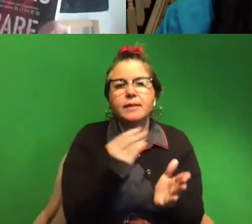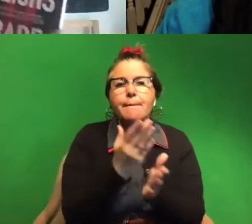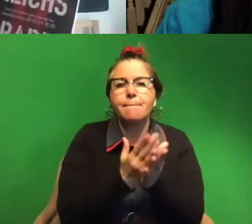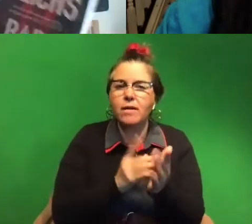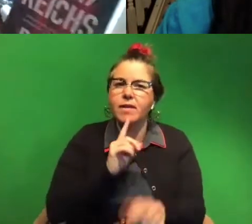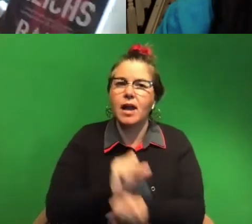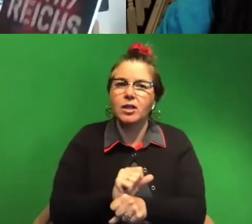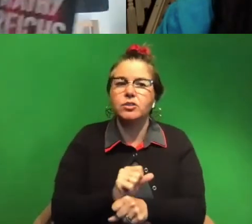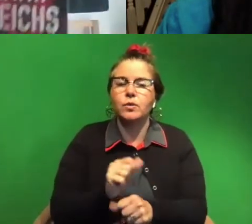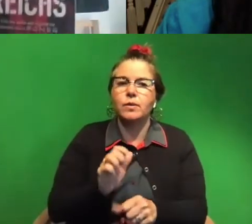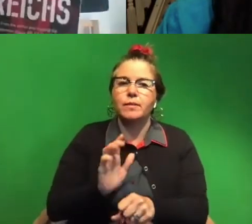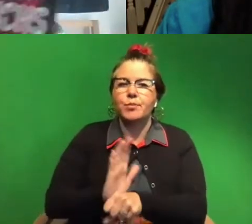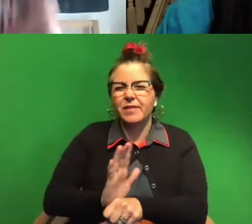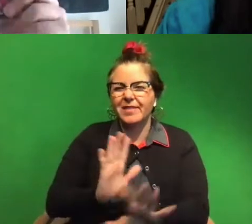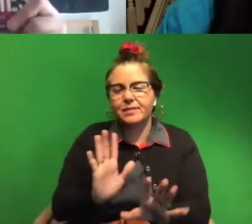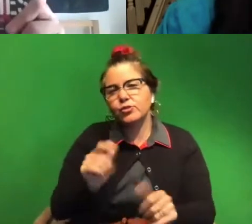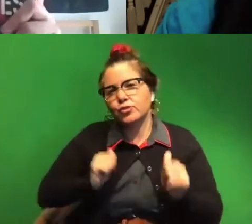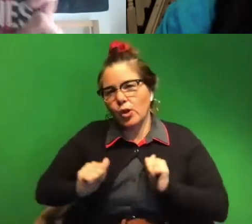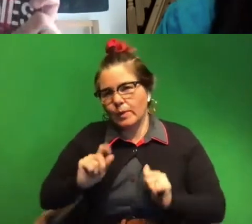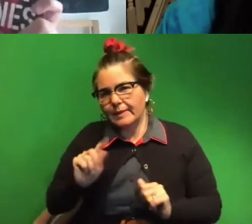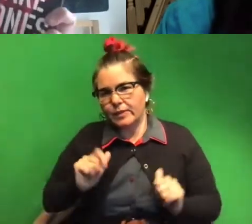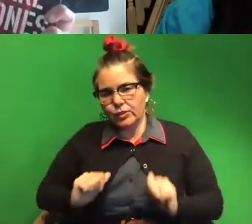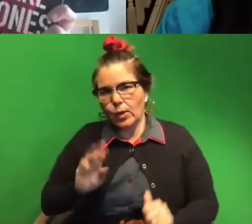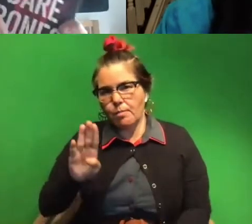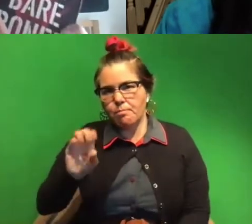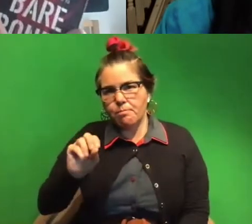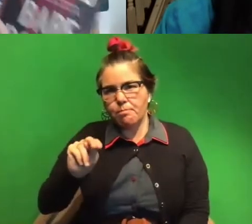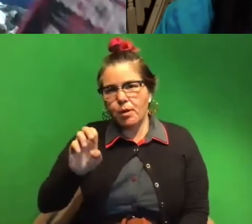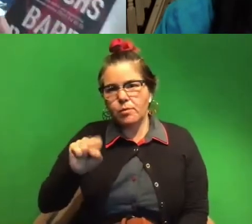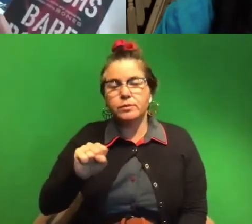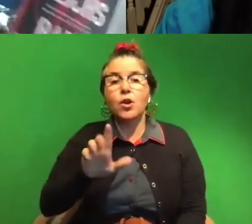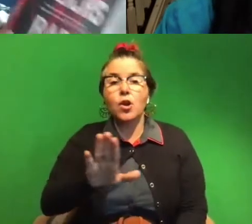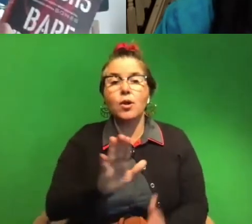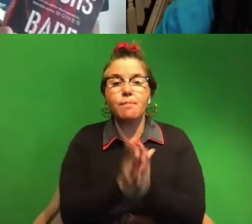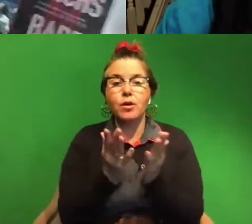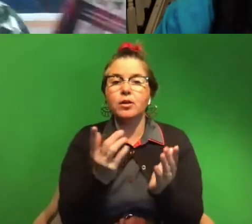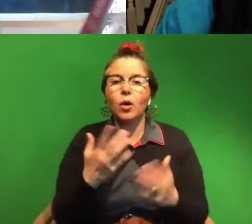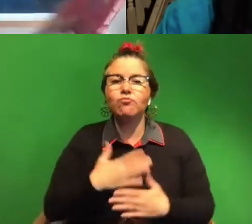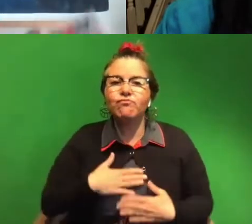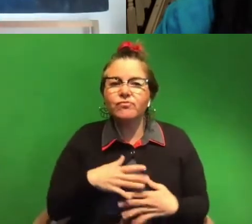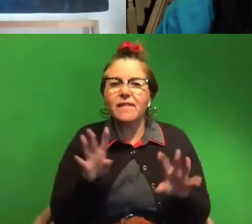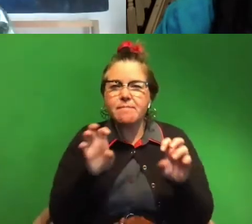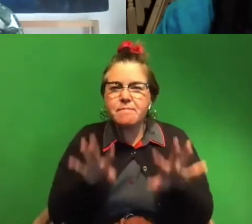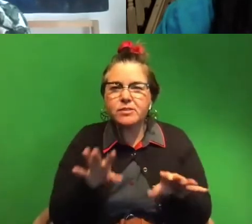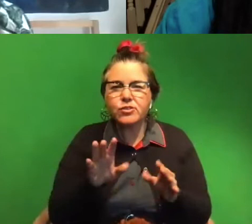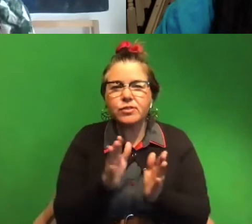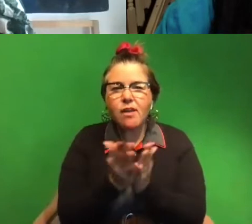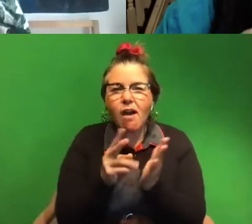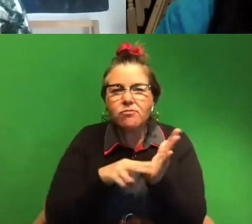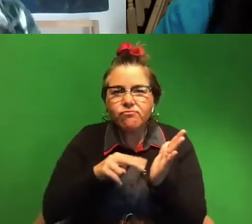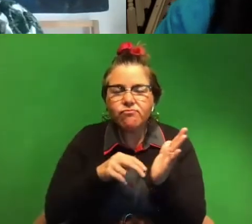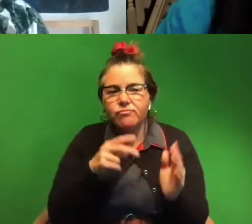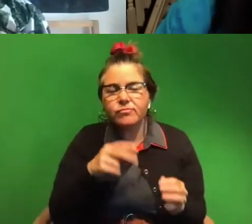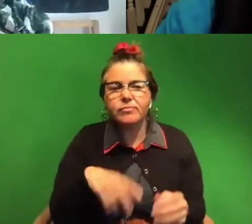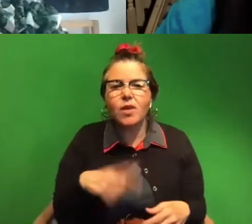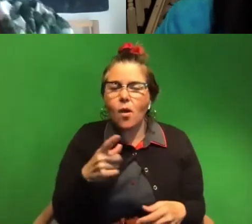actual movie or the show. And her books have always been fun mystery novels. And I always liked